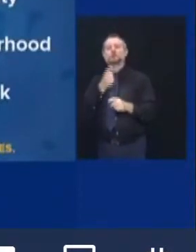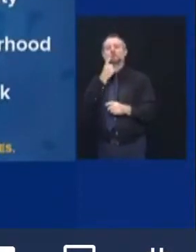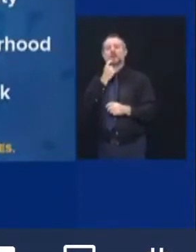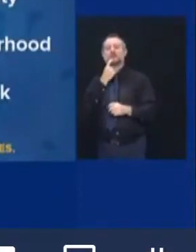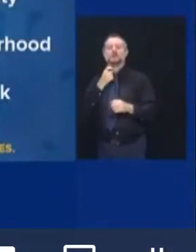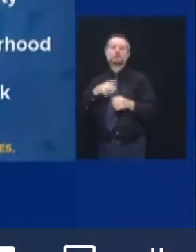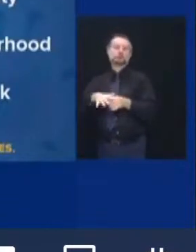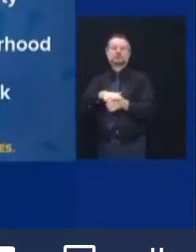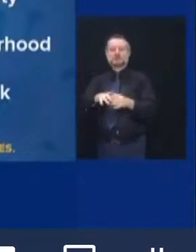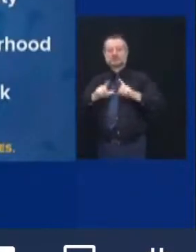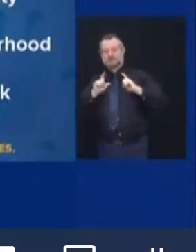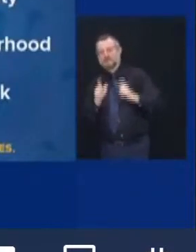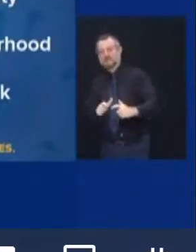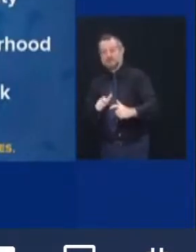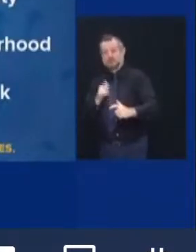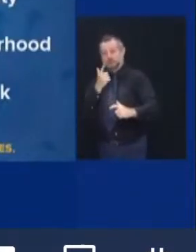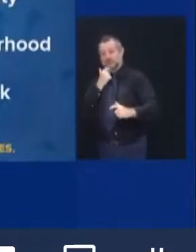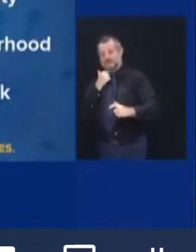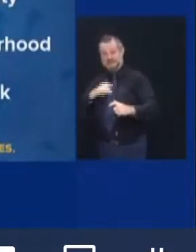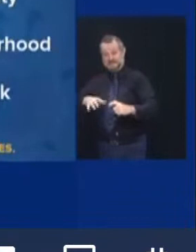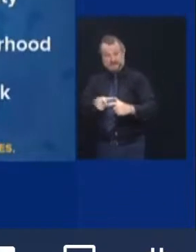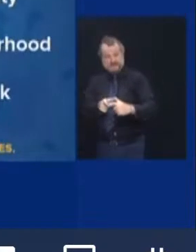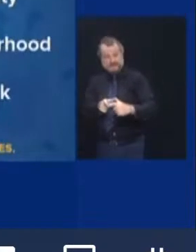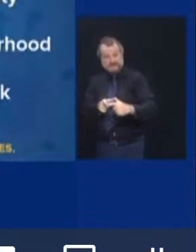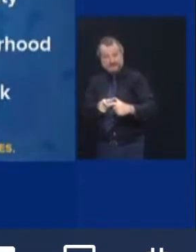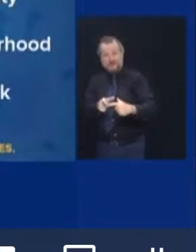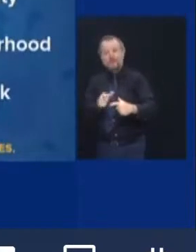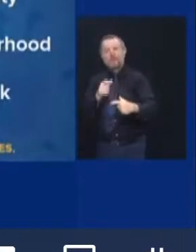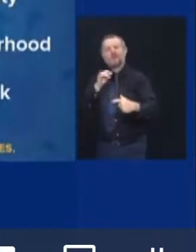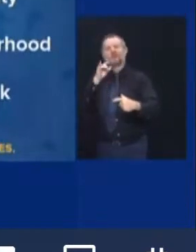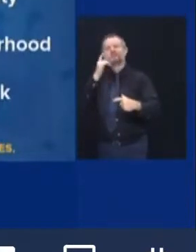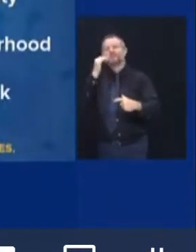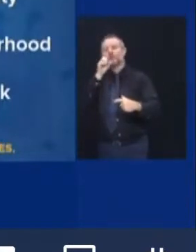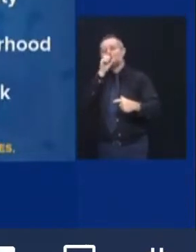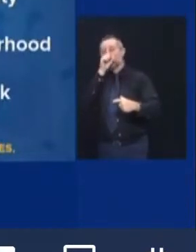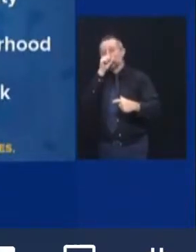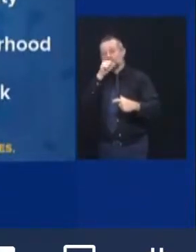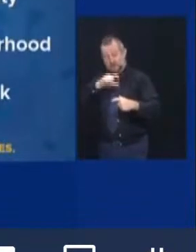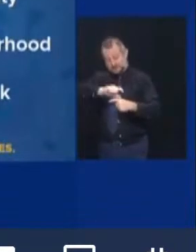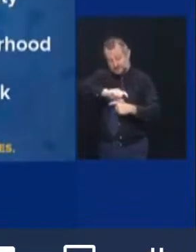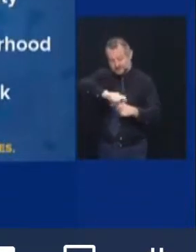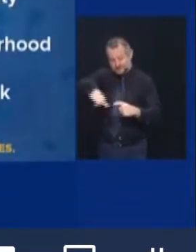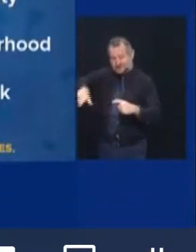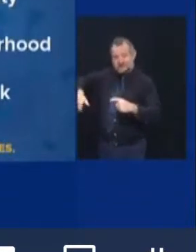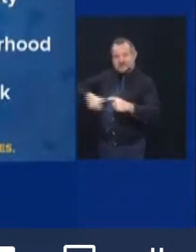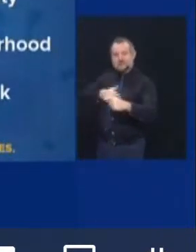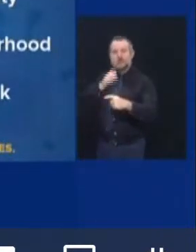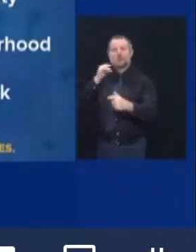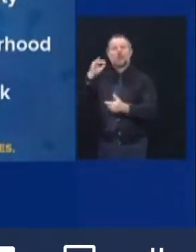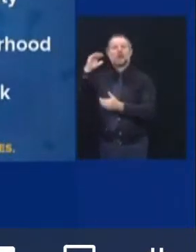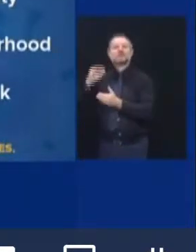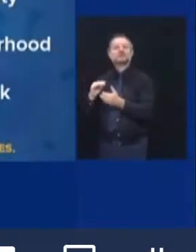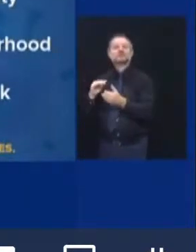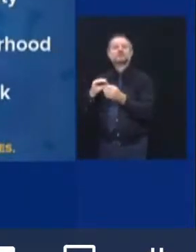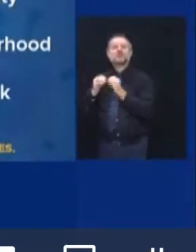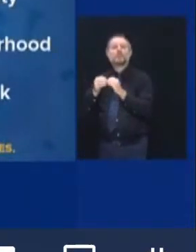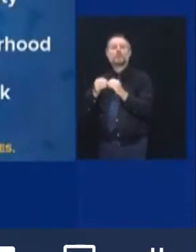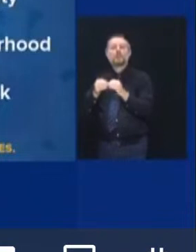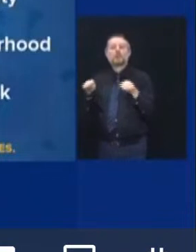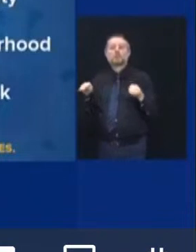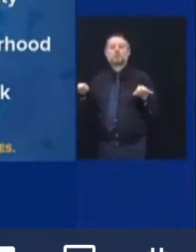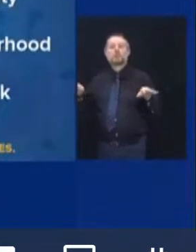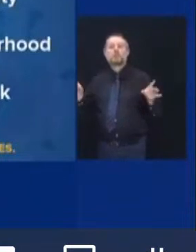buffer area around the red zone that still has a density of cases, but not as dense as the